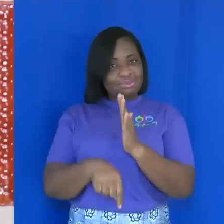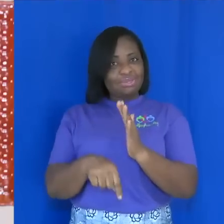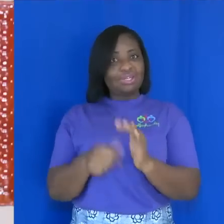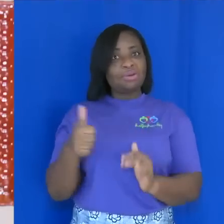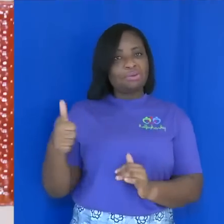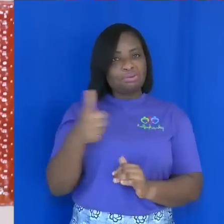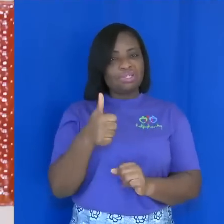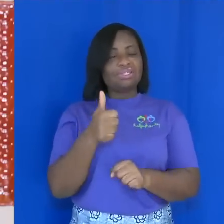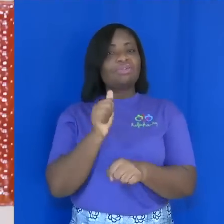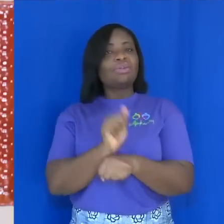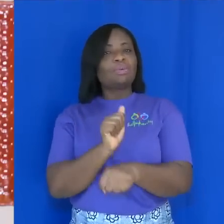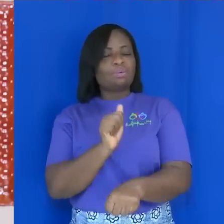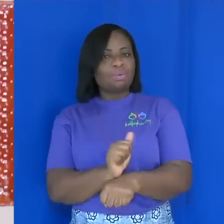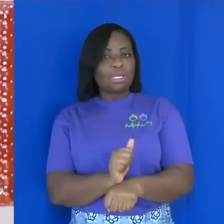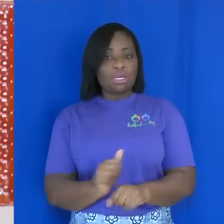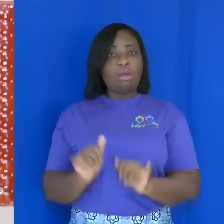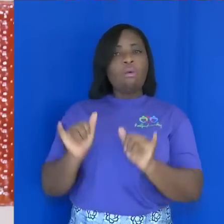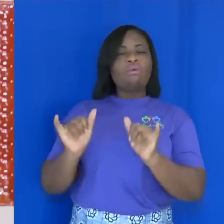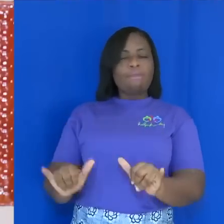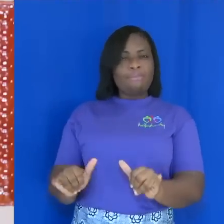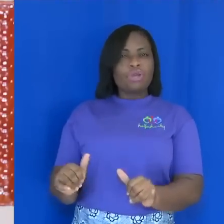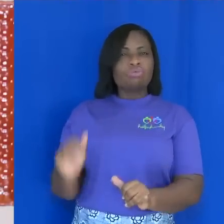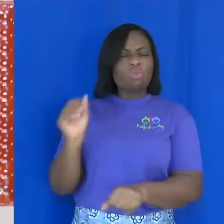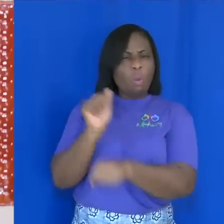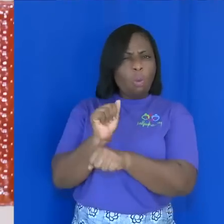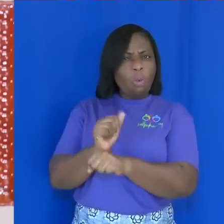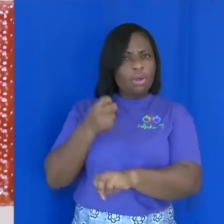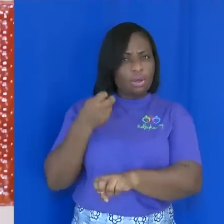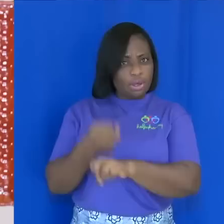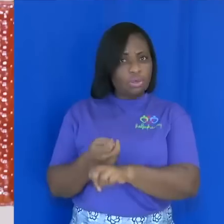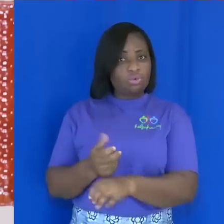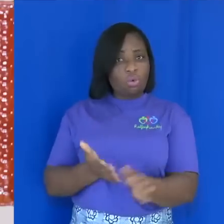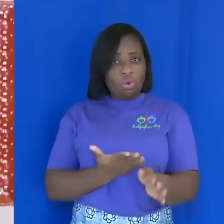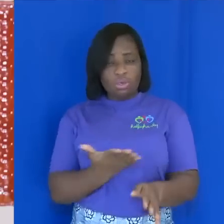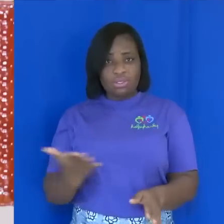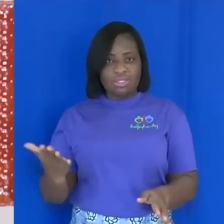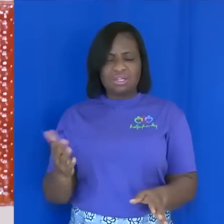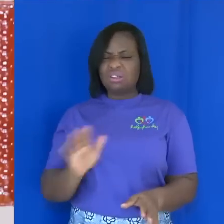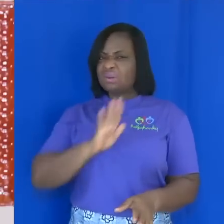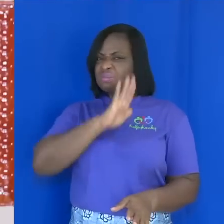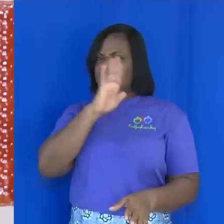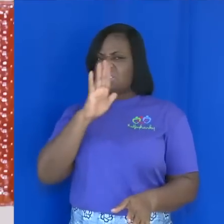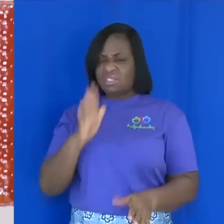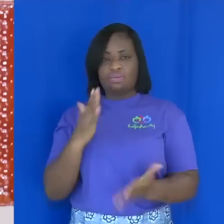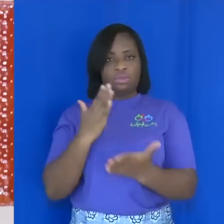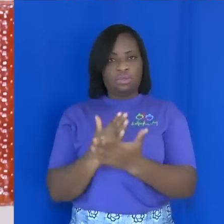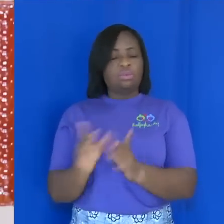self-reliance. I remain committed to these objectives, and I will not stray from them.